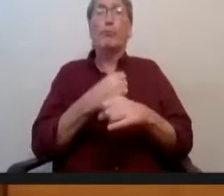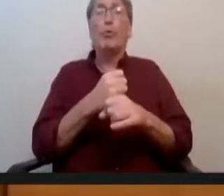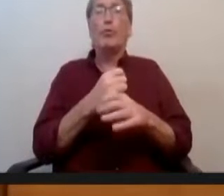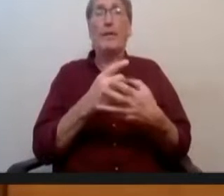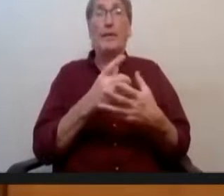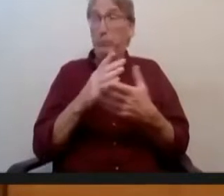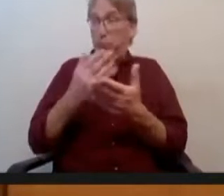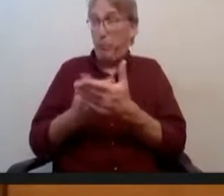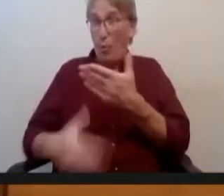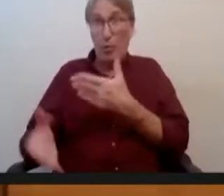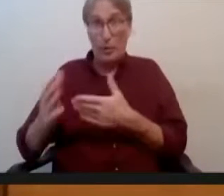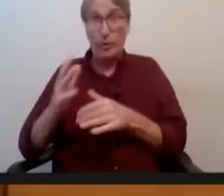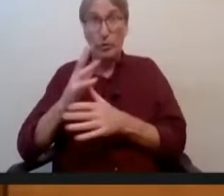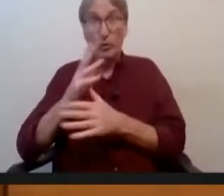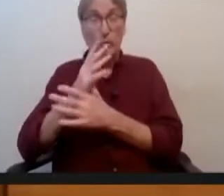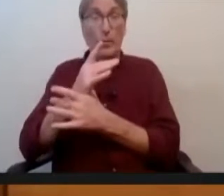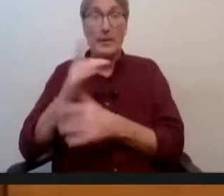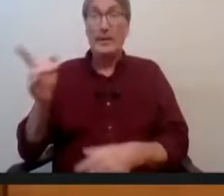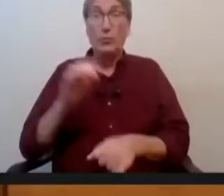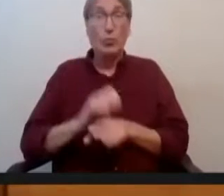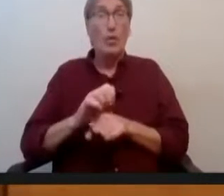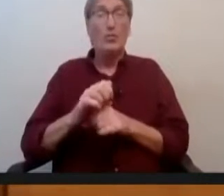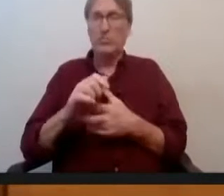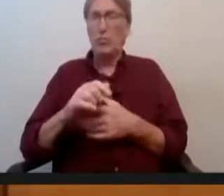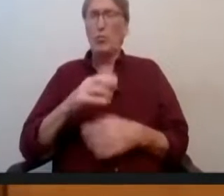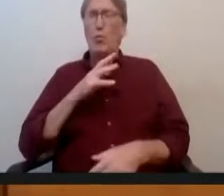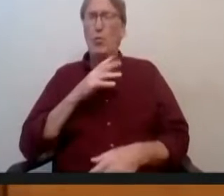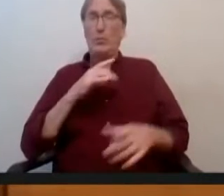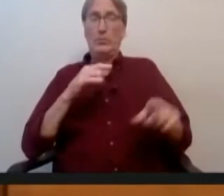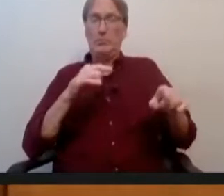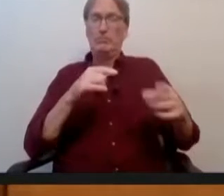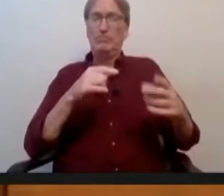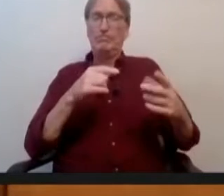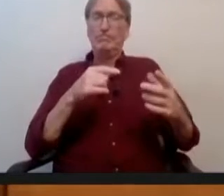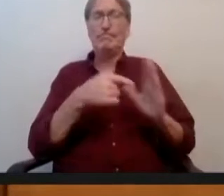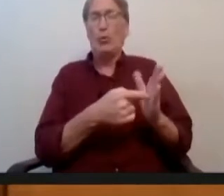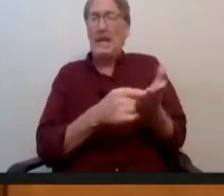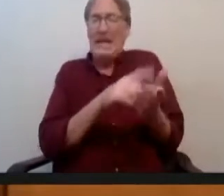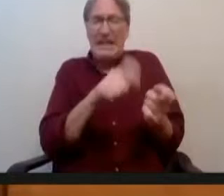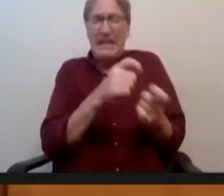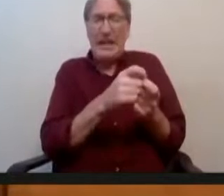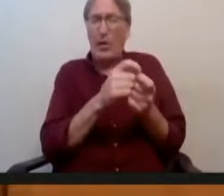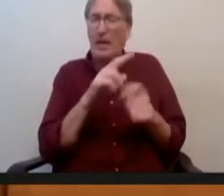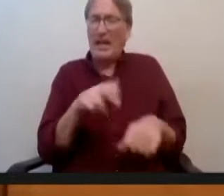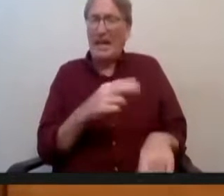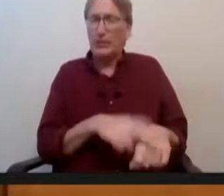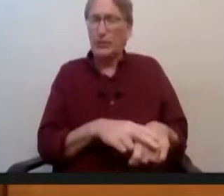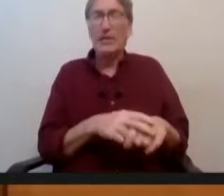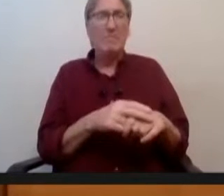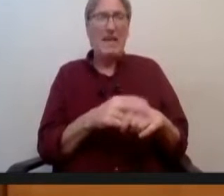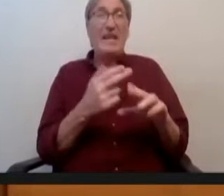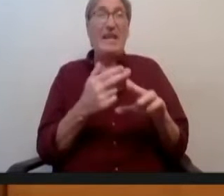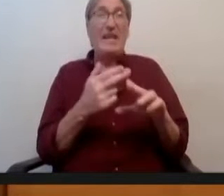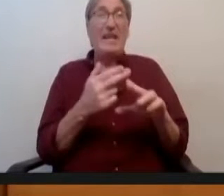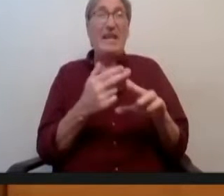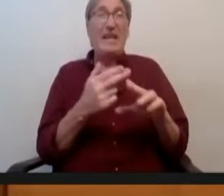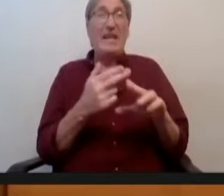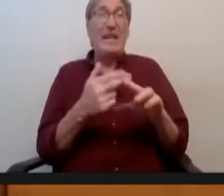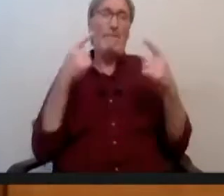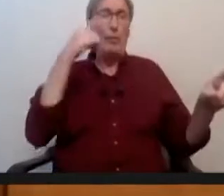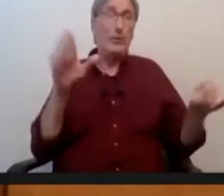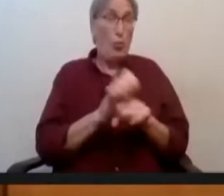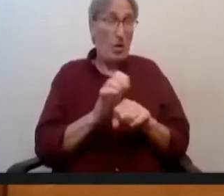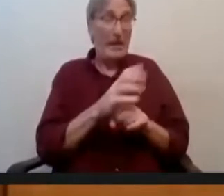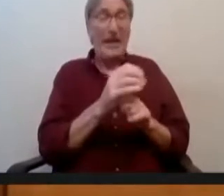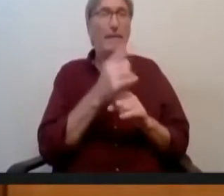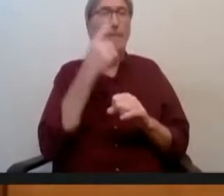Germany, his work exhibits fine attention to nature-derived detail. He was well known both for the quality of his craft and well for